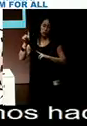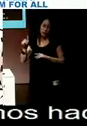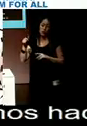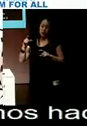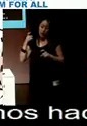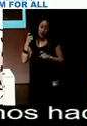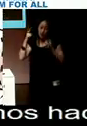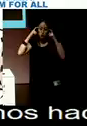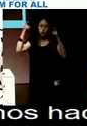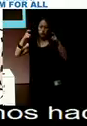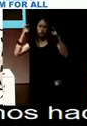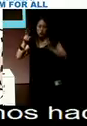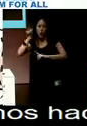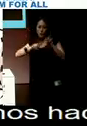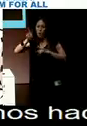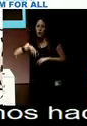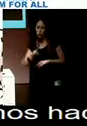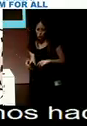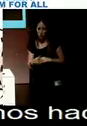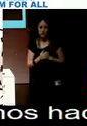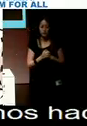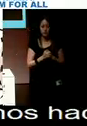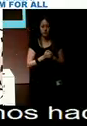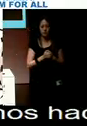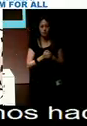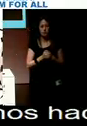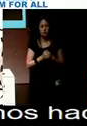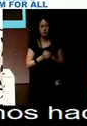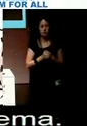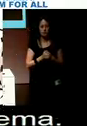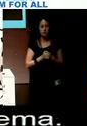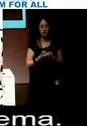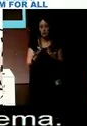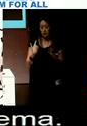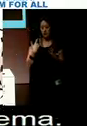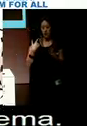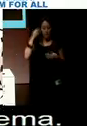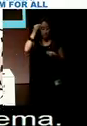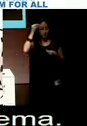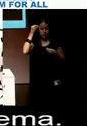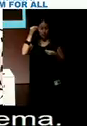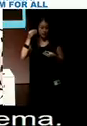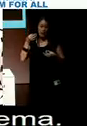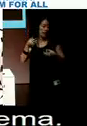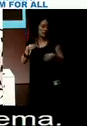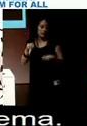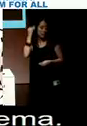welcome. It is simply about attracting more tourists. At European level, we